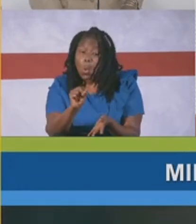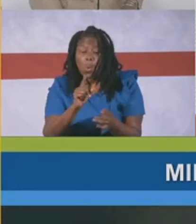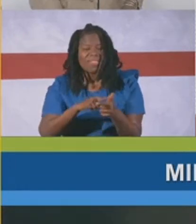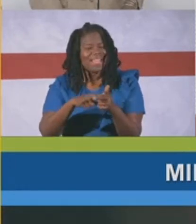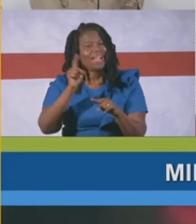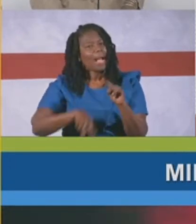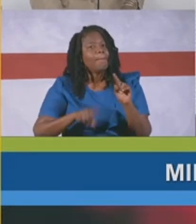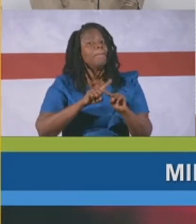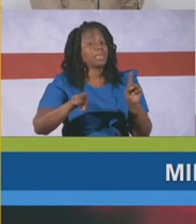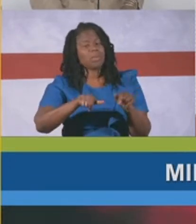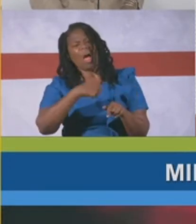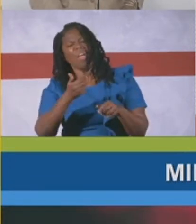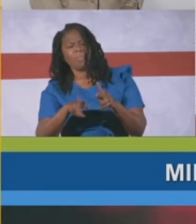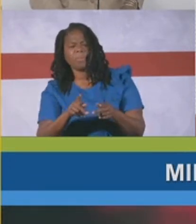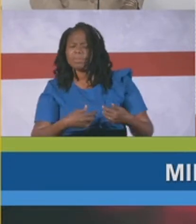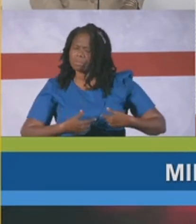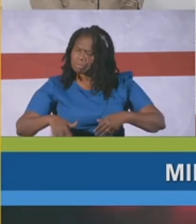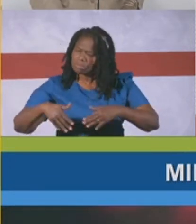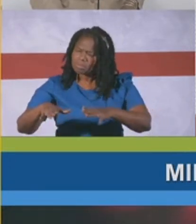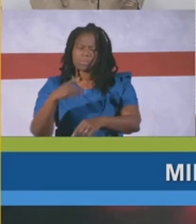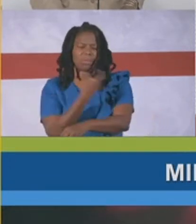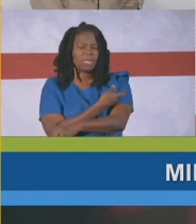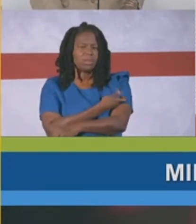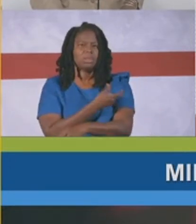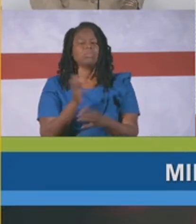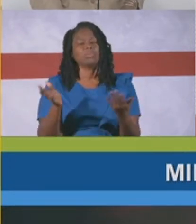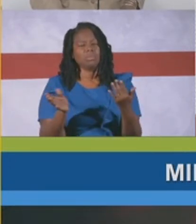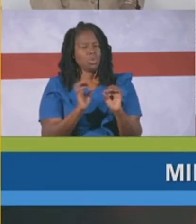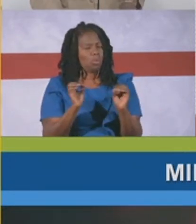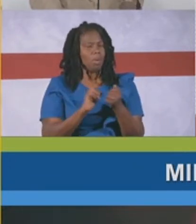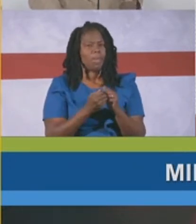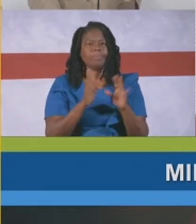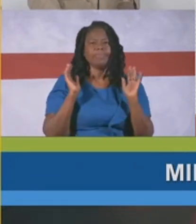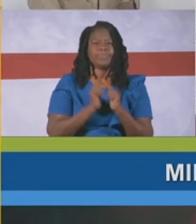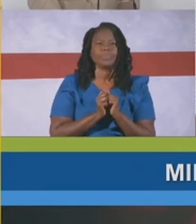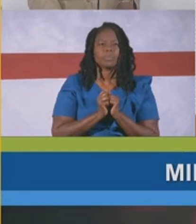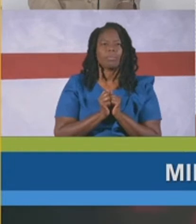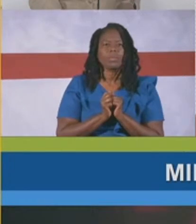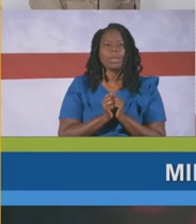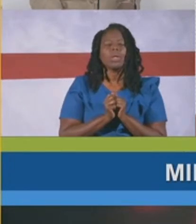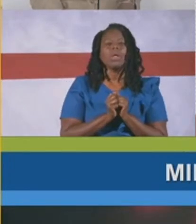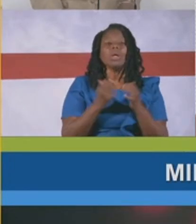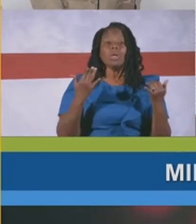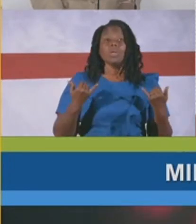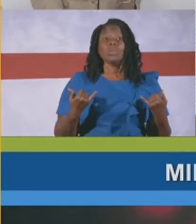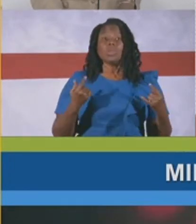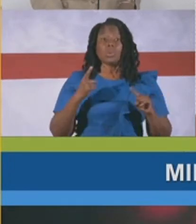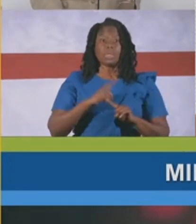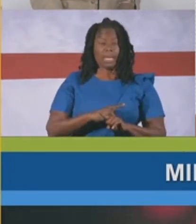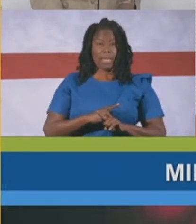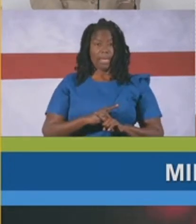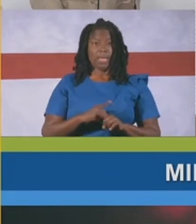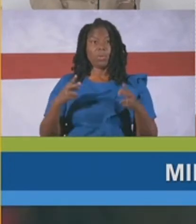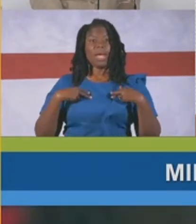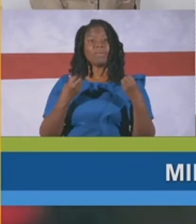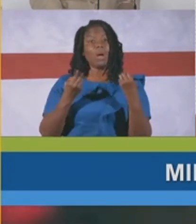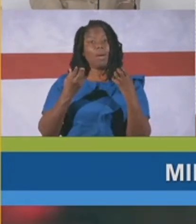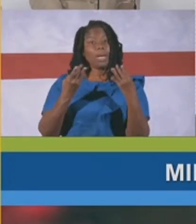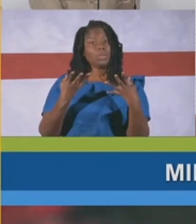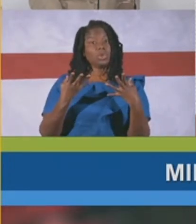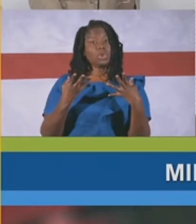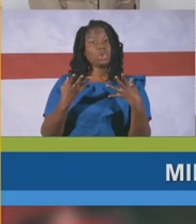To date, we have had a total number, next slide please. To date, we have had a total number